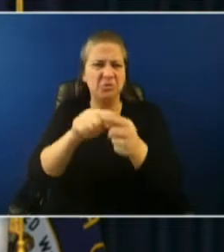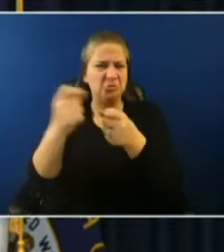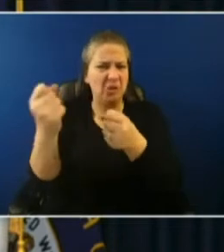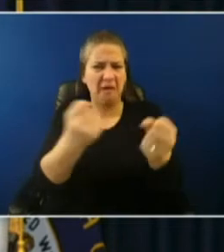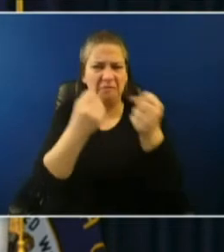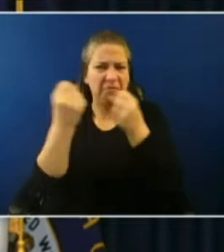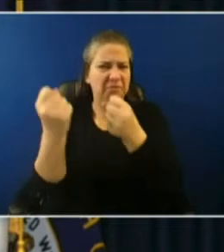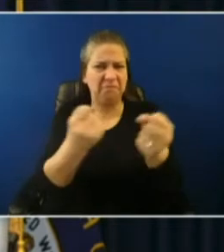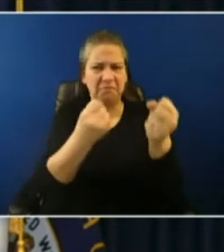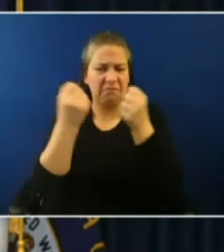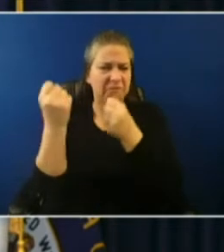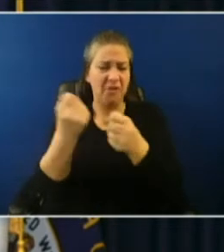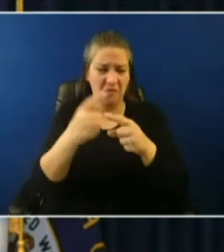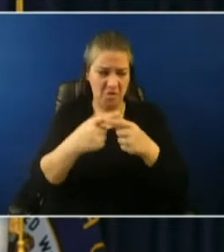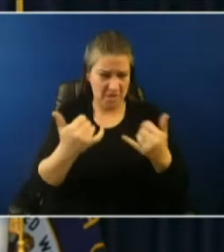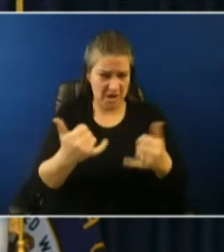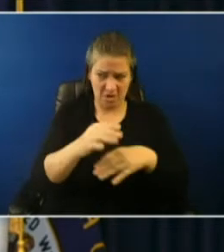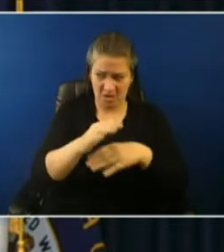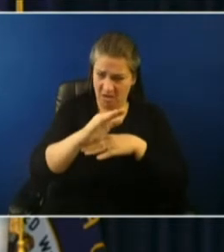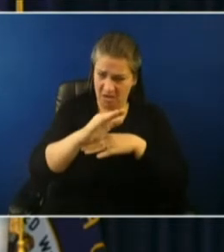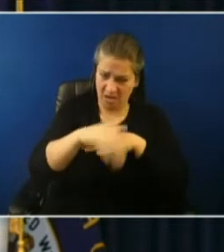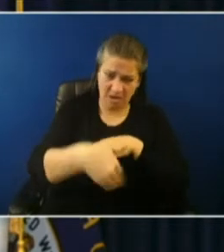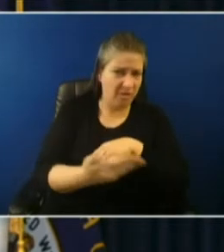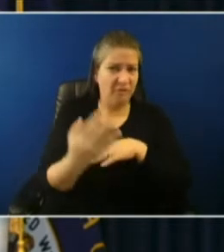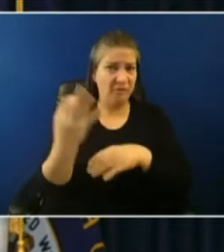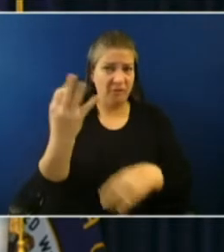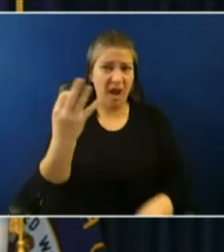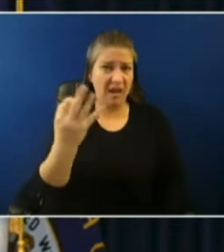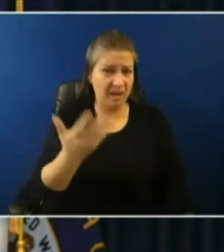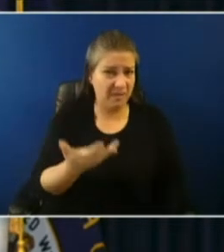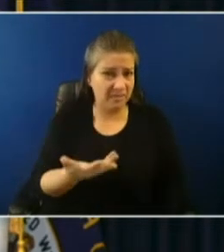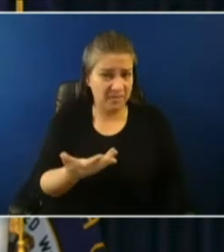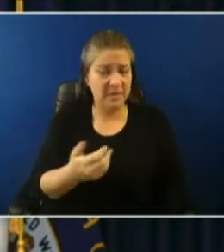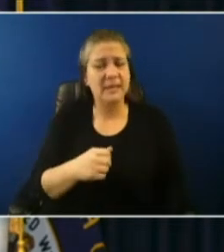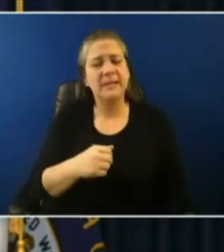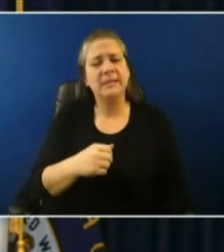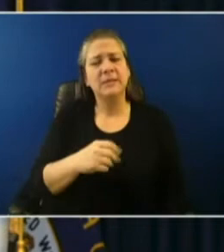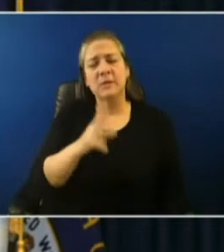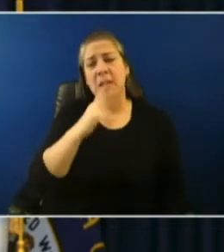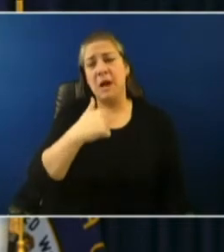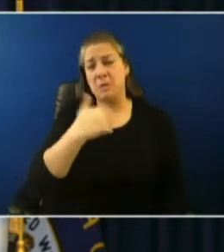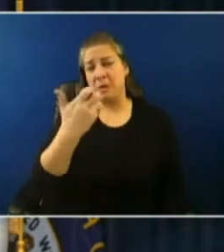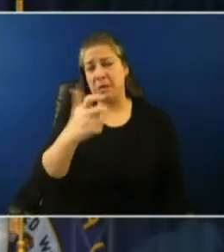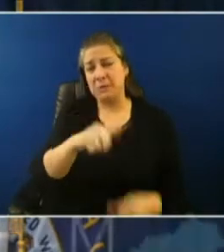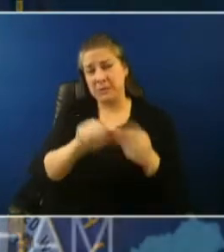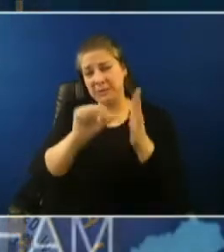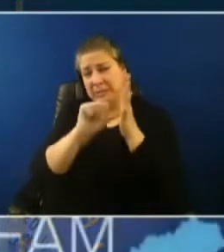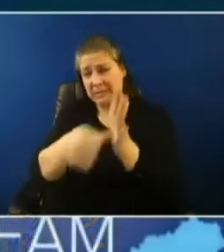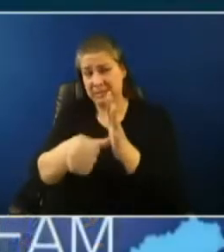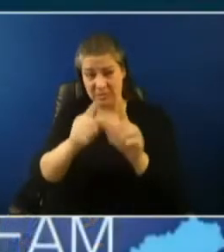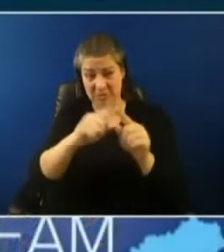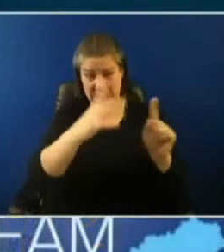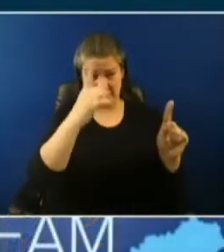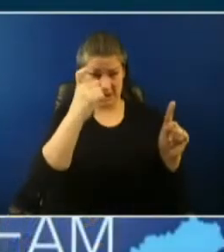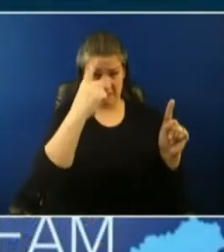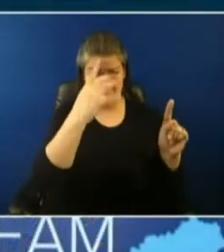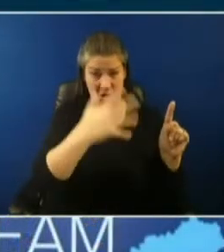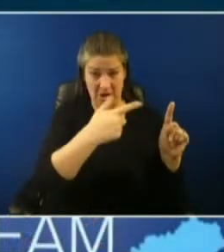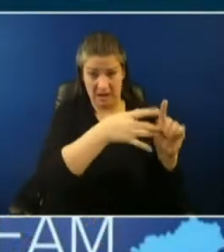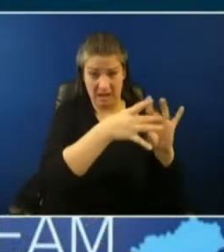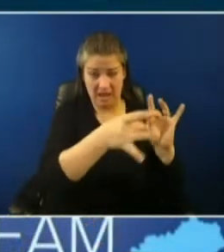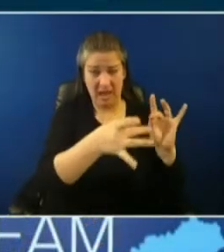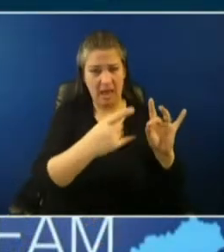Friday. A few cautions to punctuate and reiterate what the governor has already said. We urge everyone to